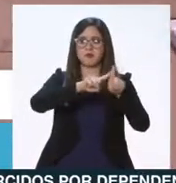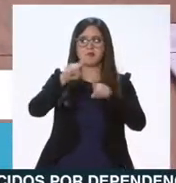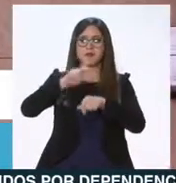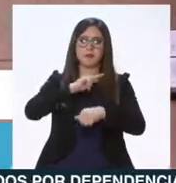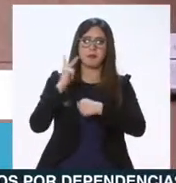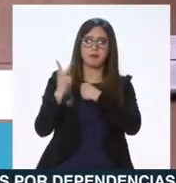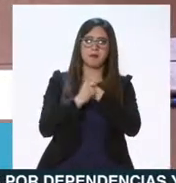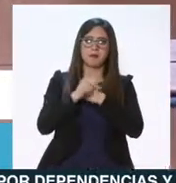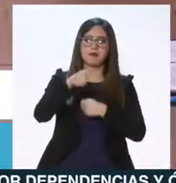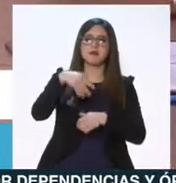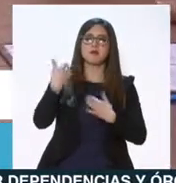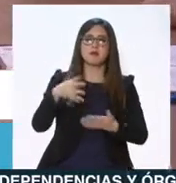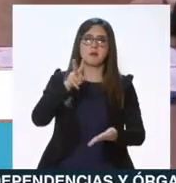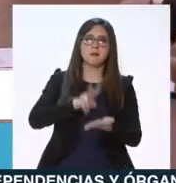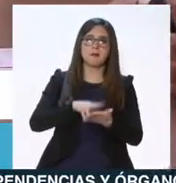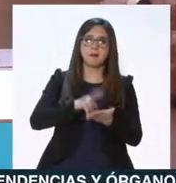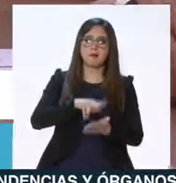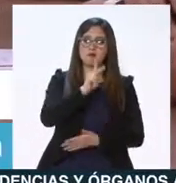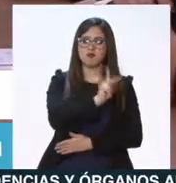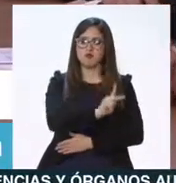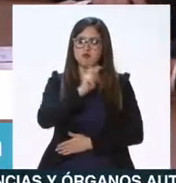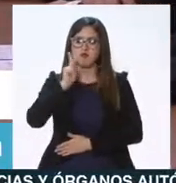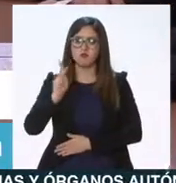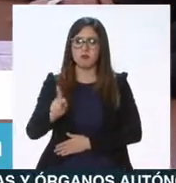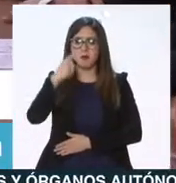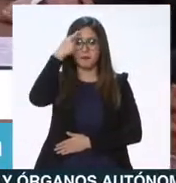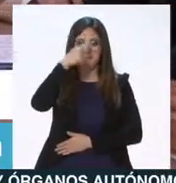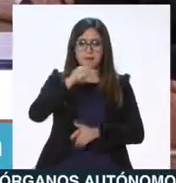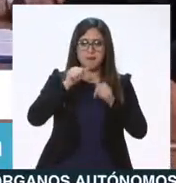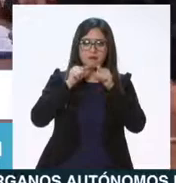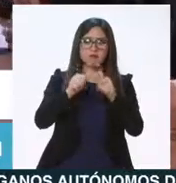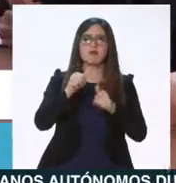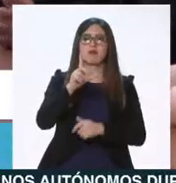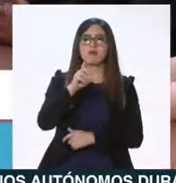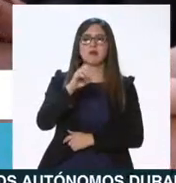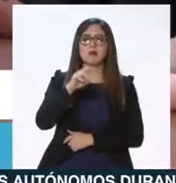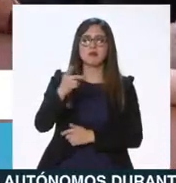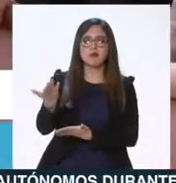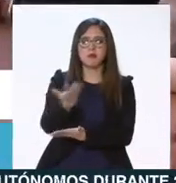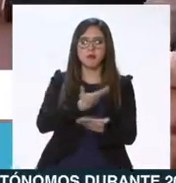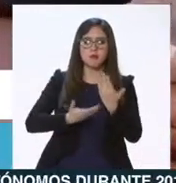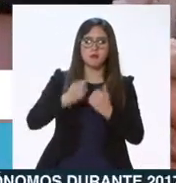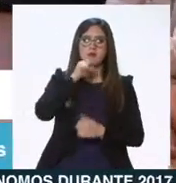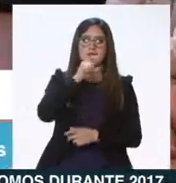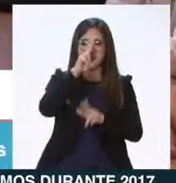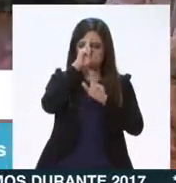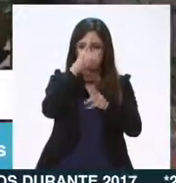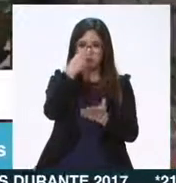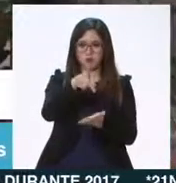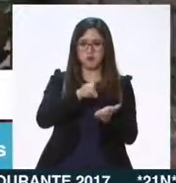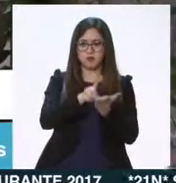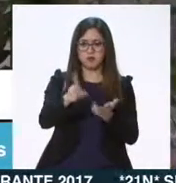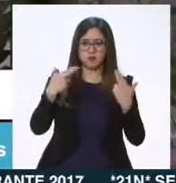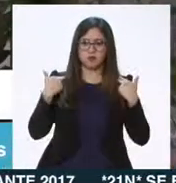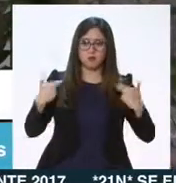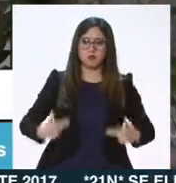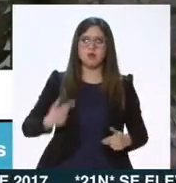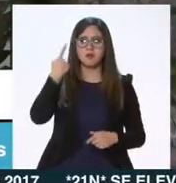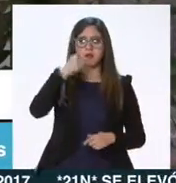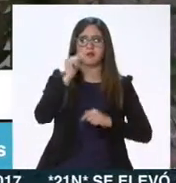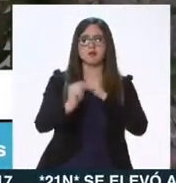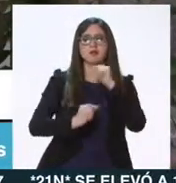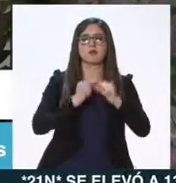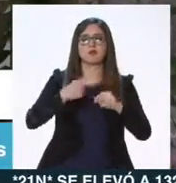countries have similar values about democracy, free trade and human rights, and also climate change. So I think